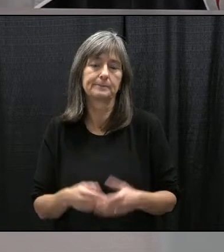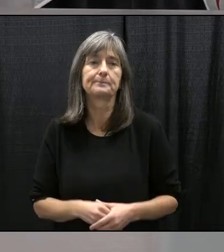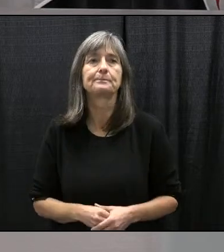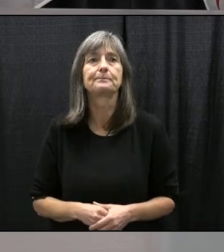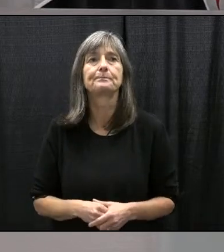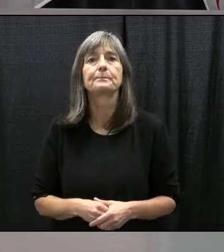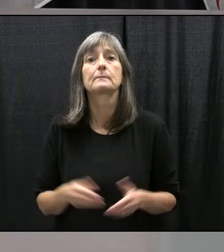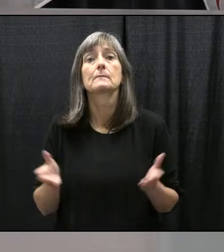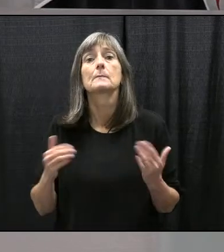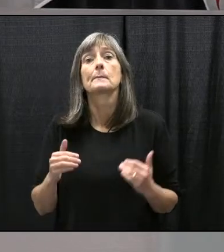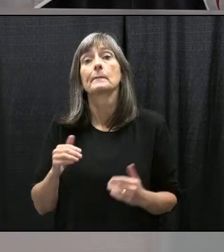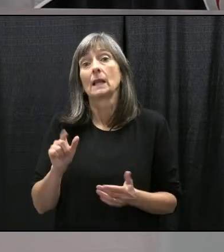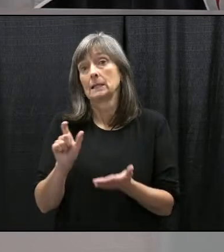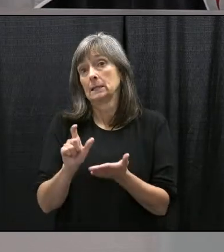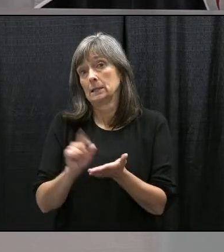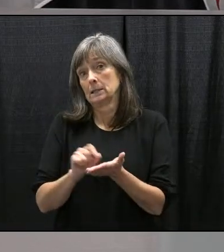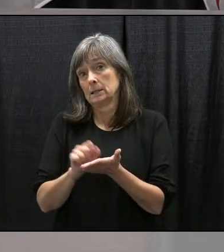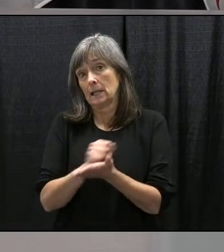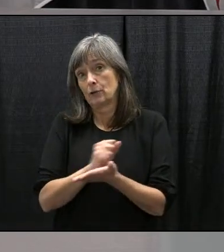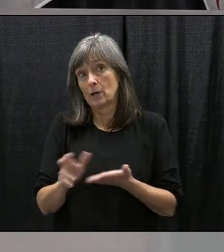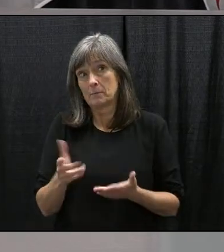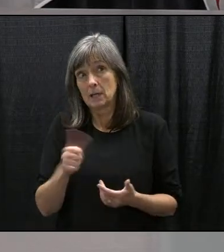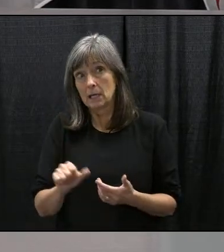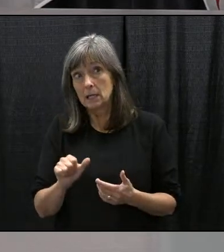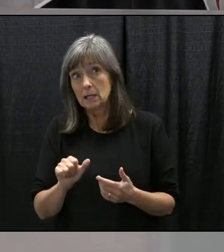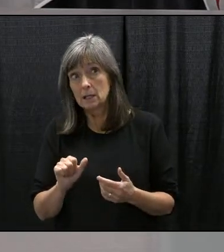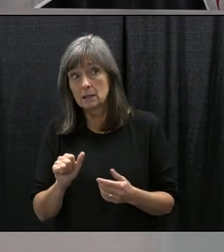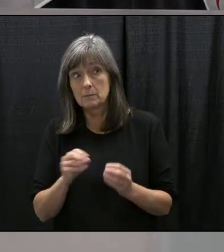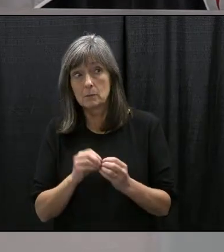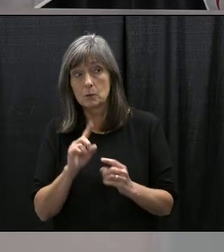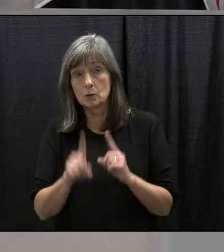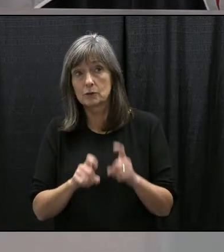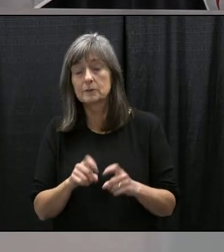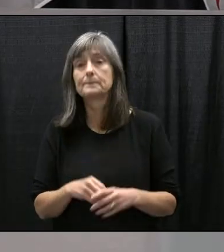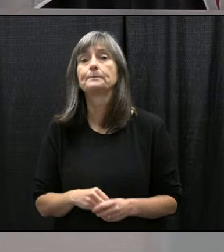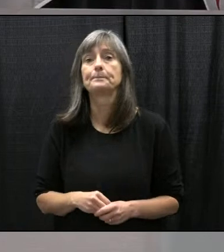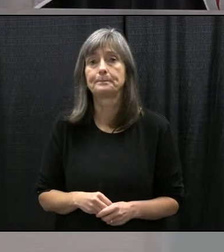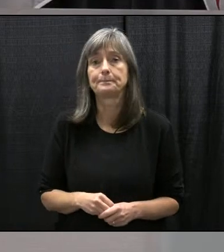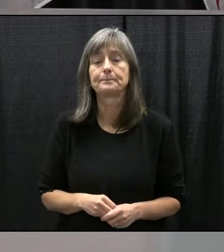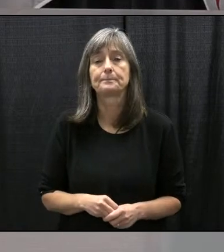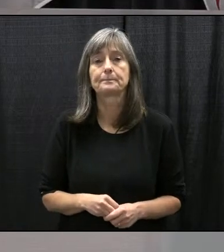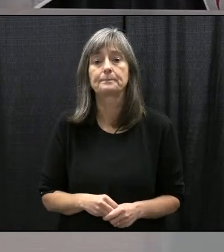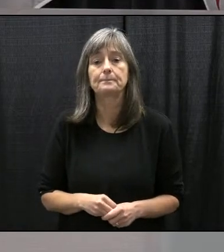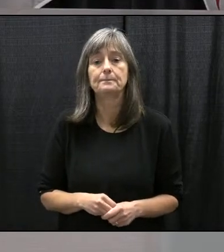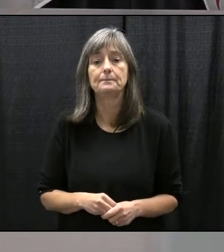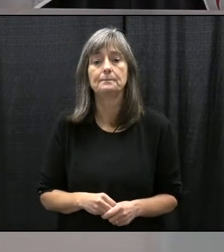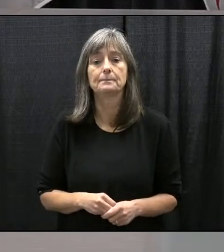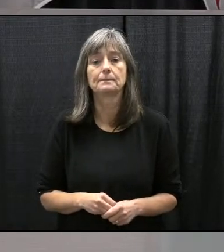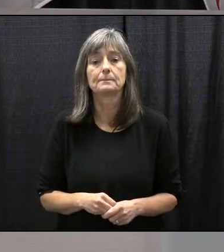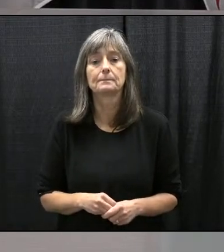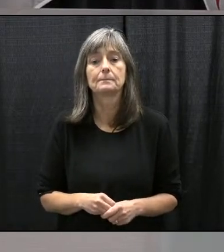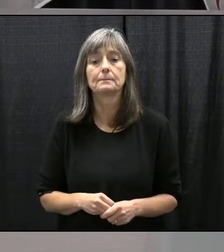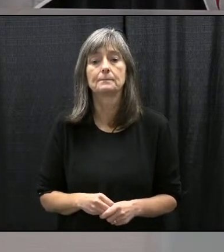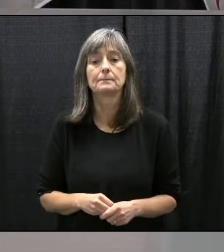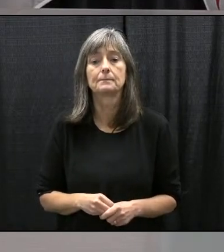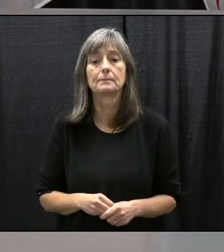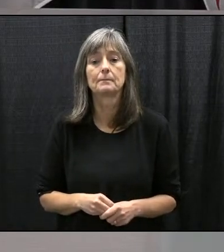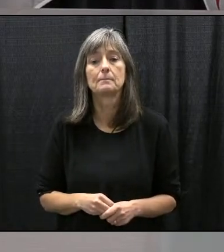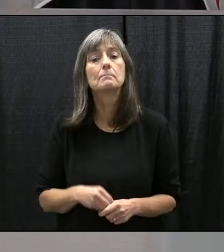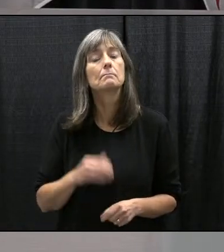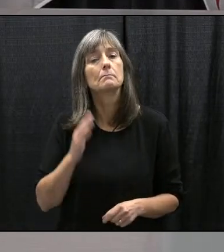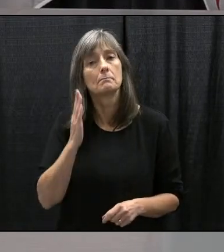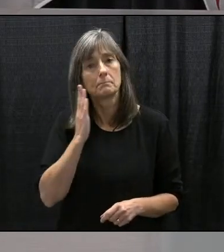Glenn Whiffen with the Telegram, do you have a question? Yes. I understand there was extensive